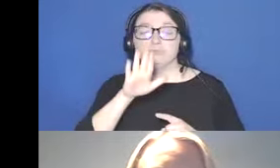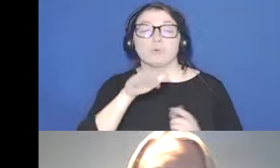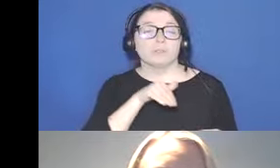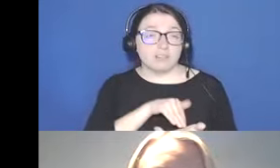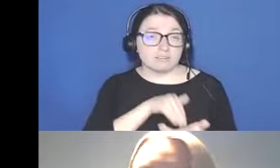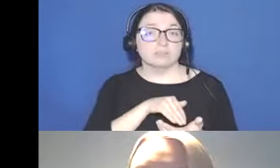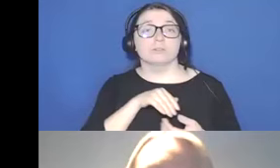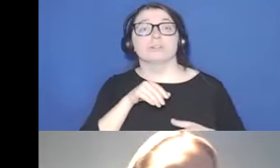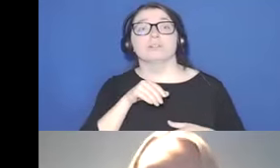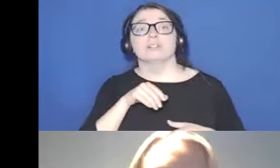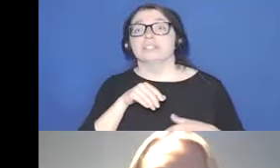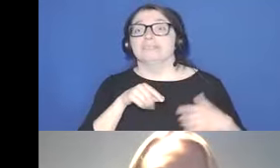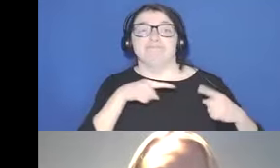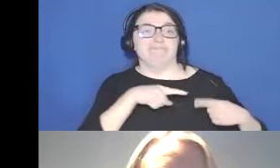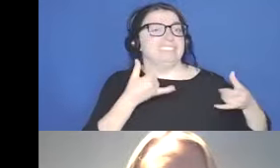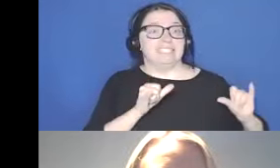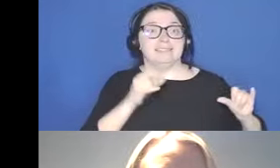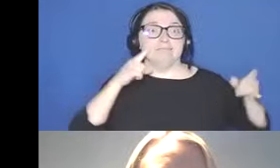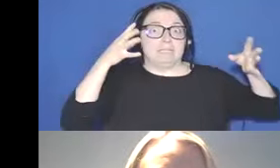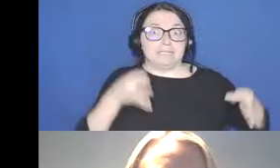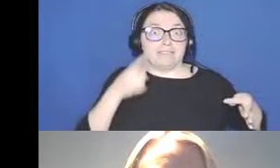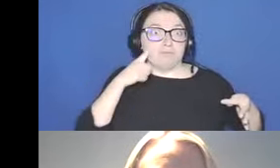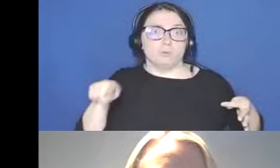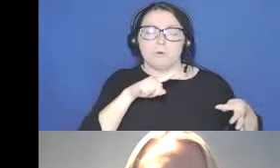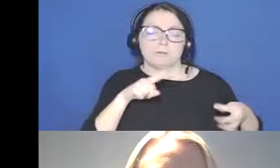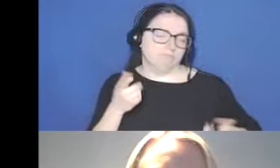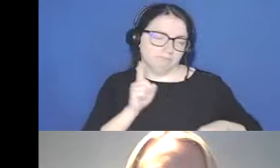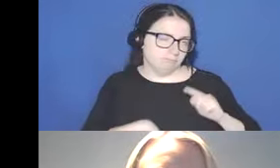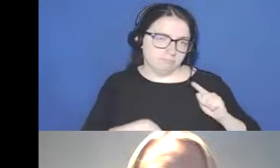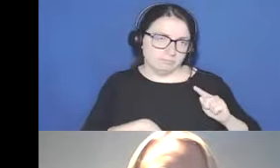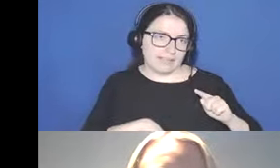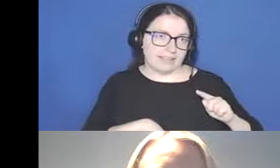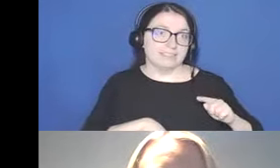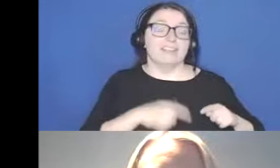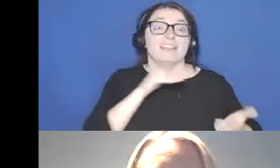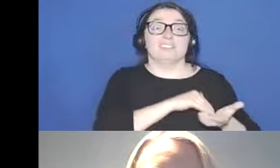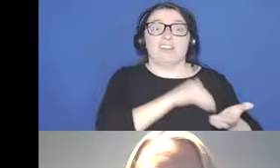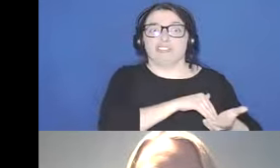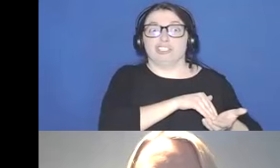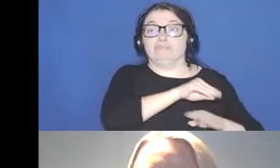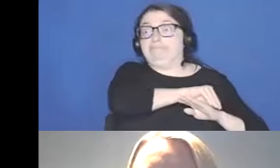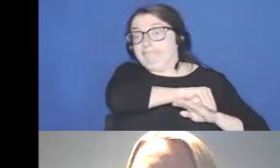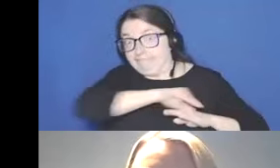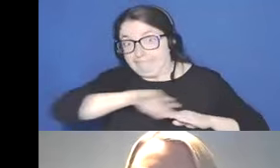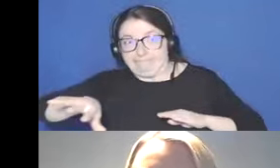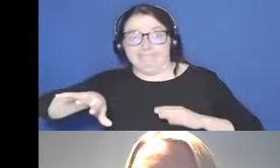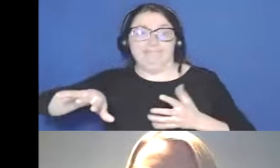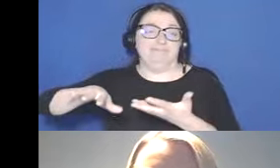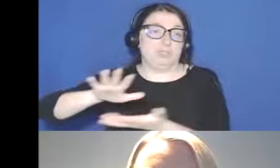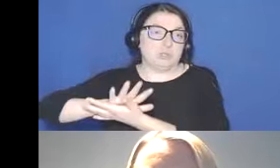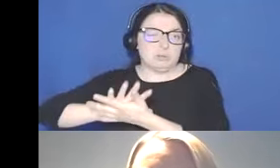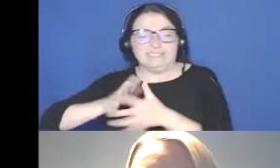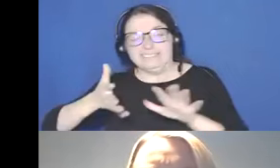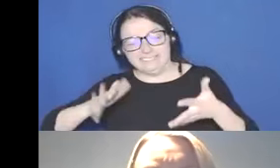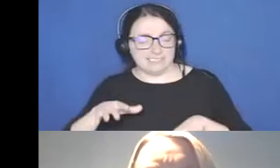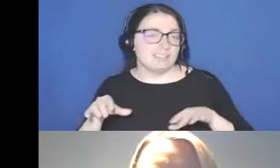provider, they can't dictate at all what's going to happen in school. And, we also have to be mindful